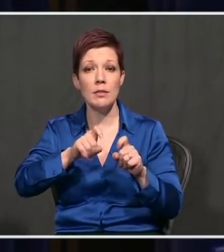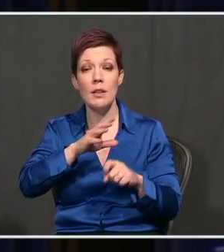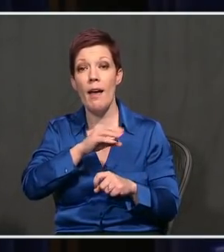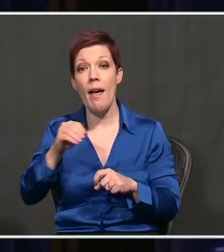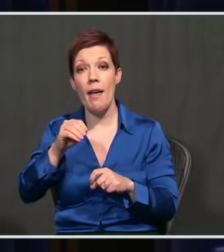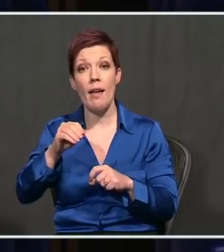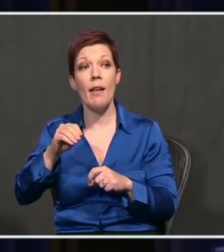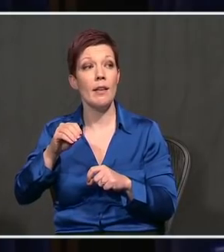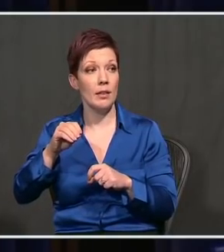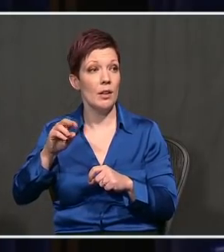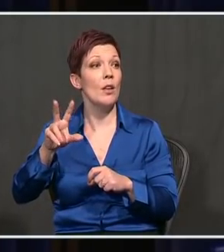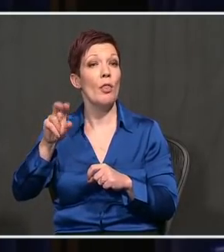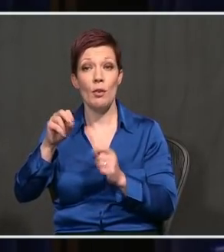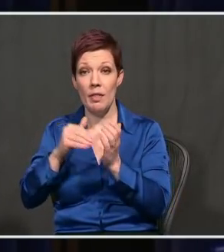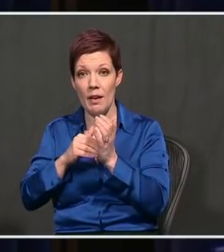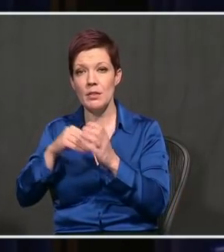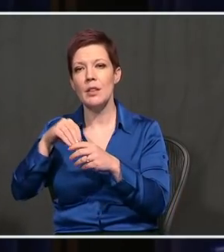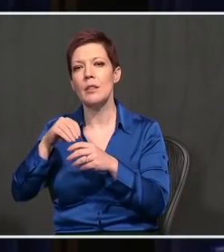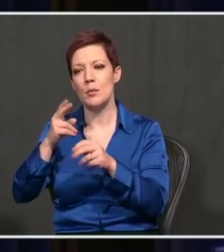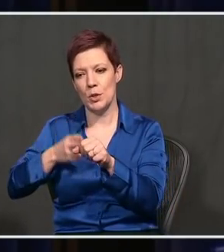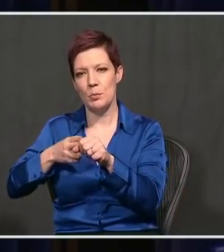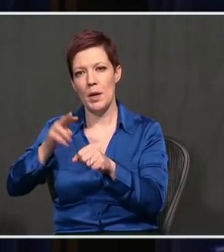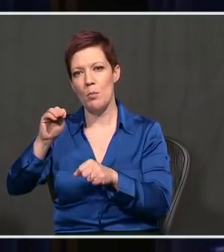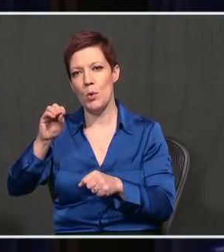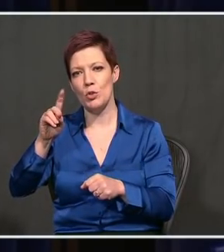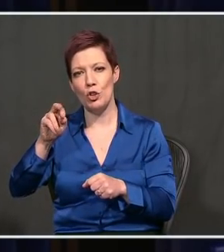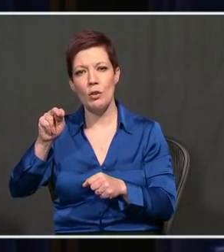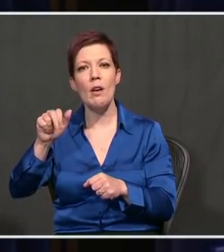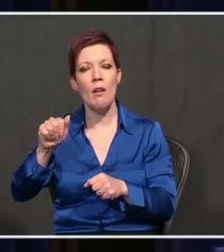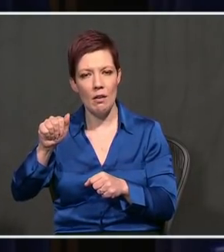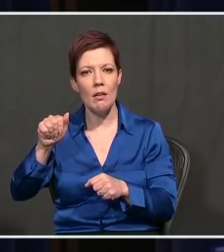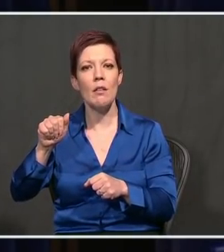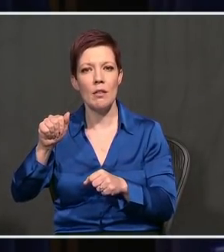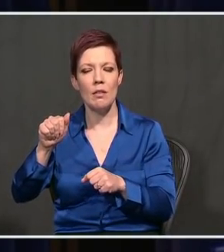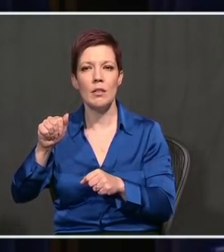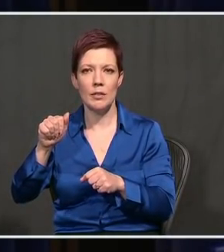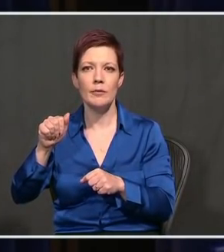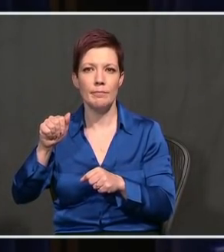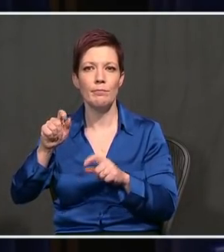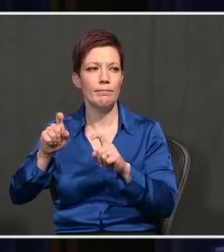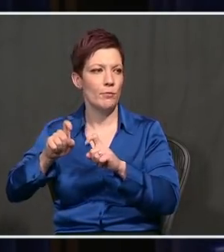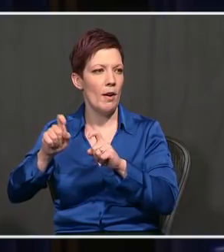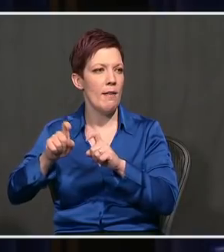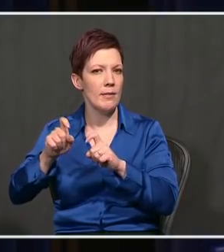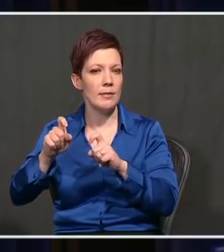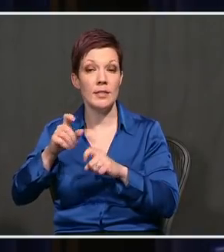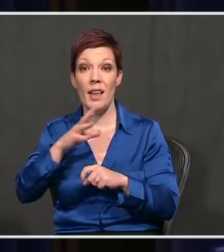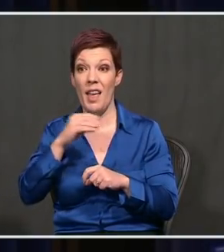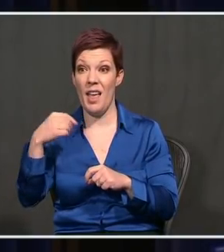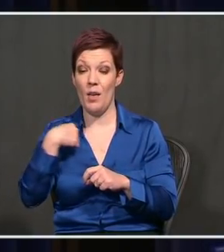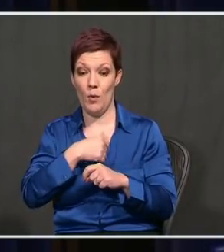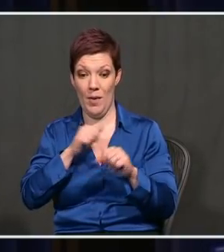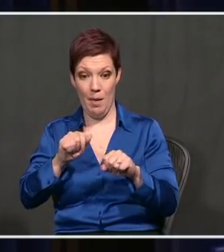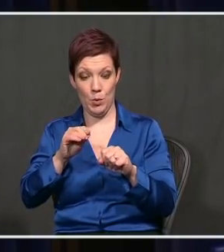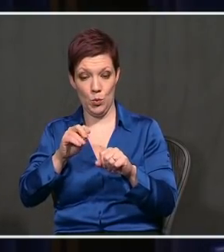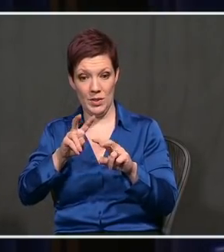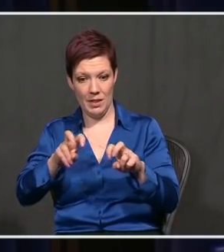participated in the Moderna trial that we have been able to assess that these vaccines work. It is your